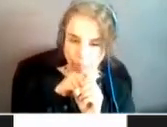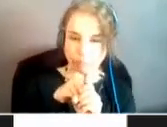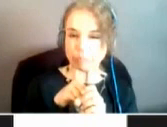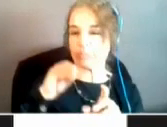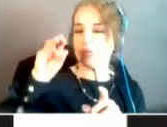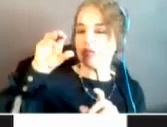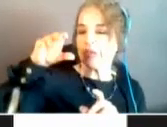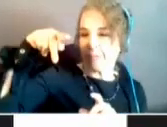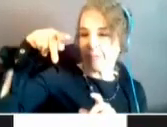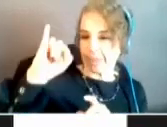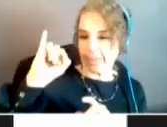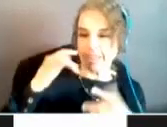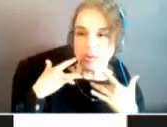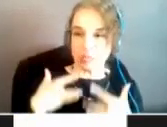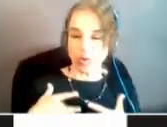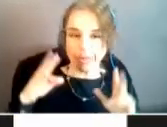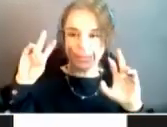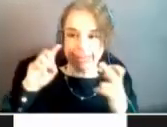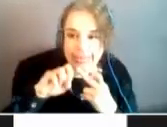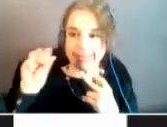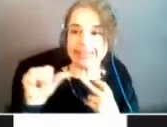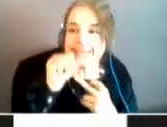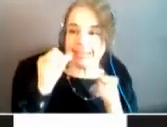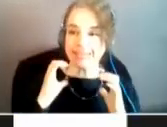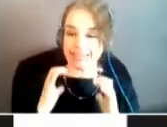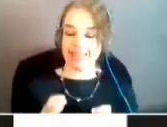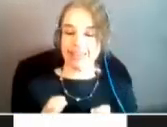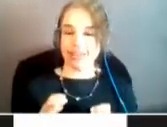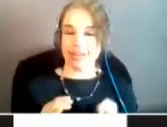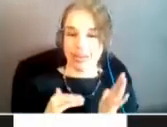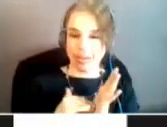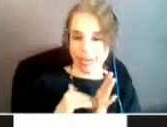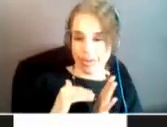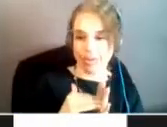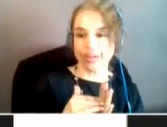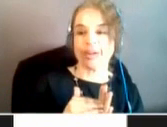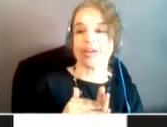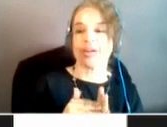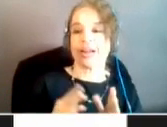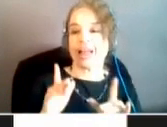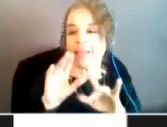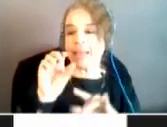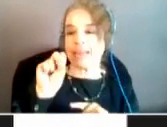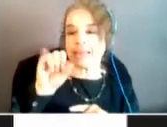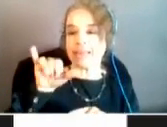CBT for late life depression. And these are for clients with recent onset of depressive systems,